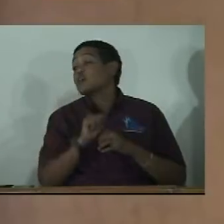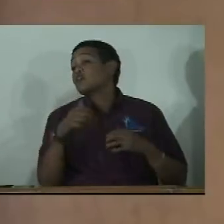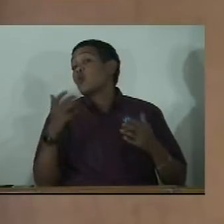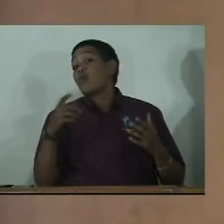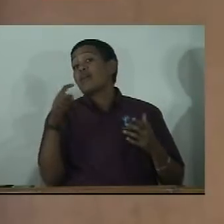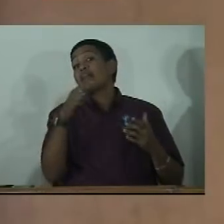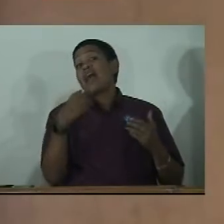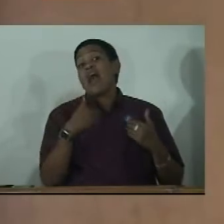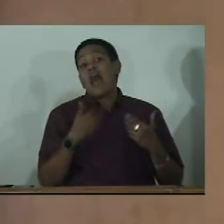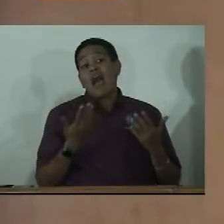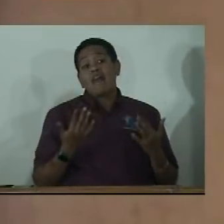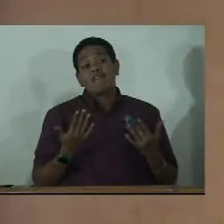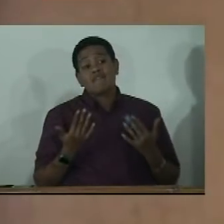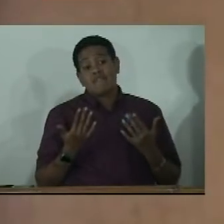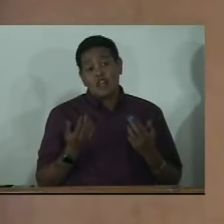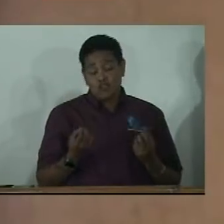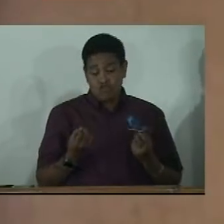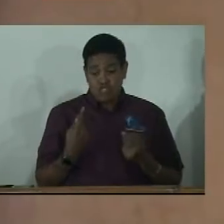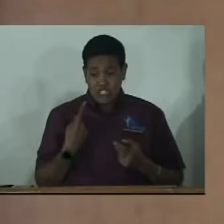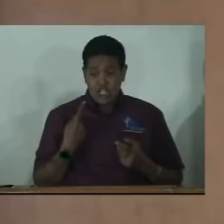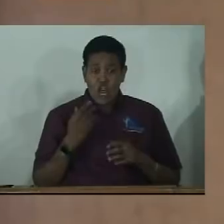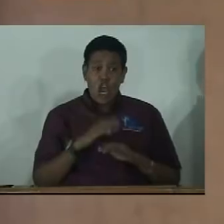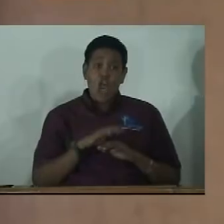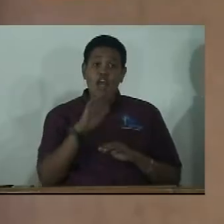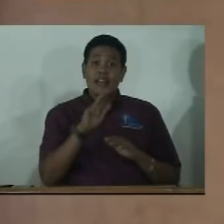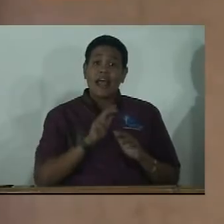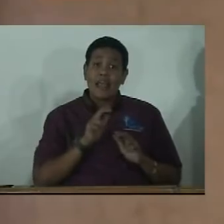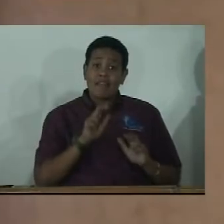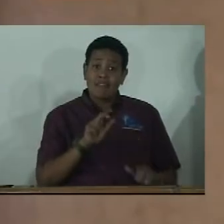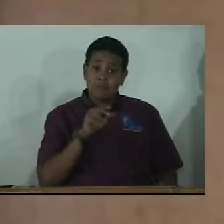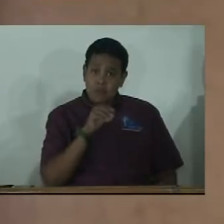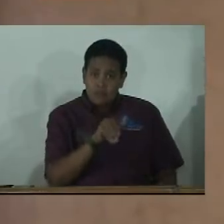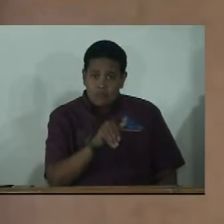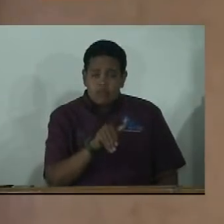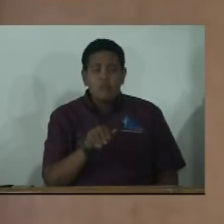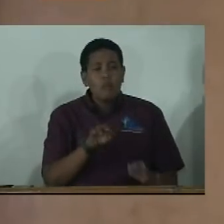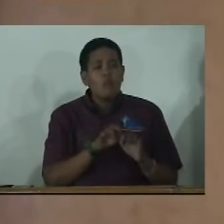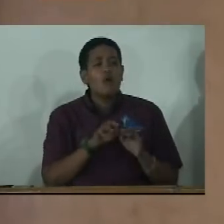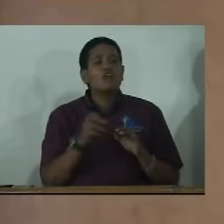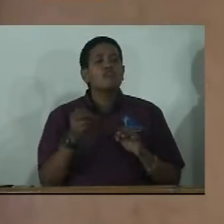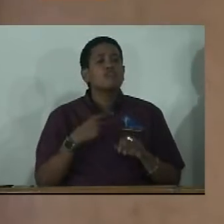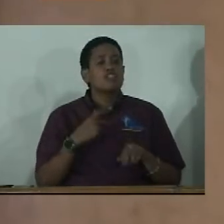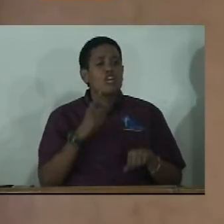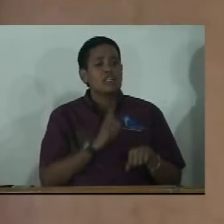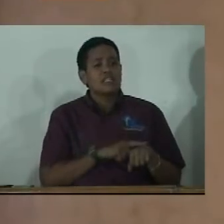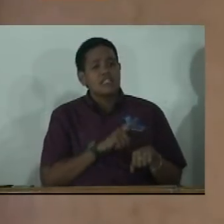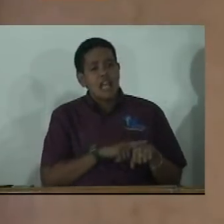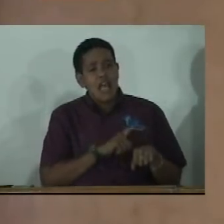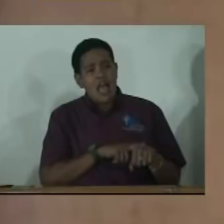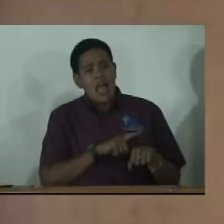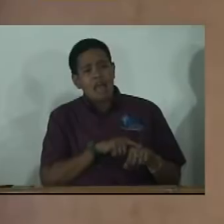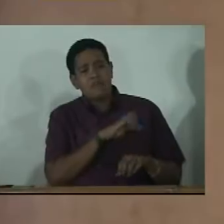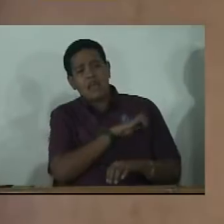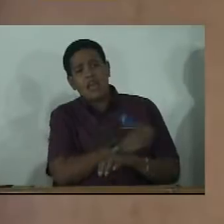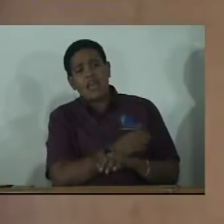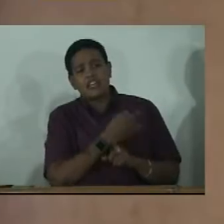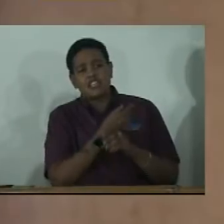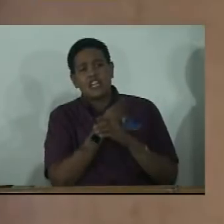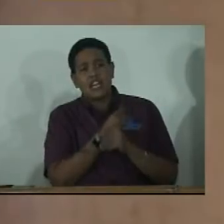they have returns on their investment of both time, energy,